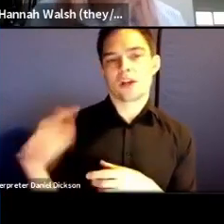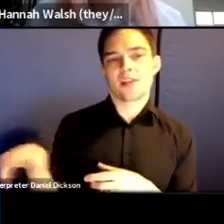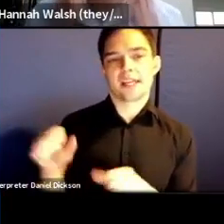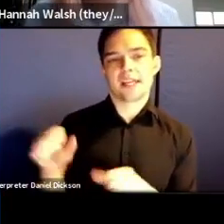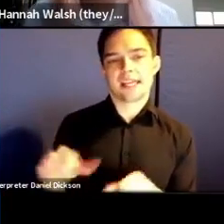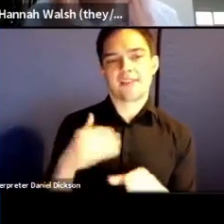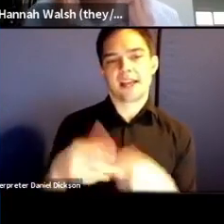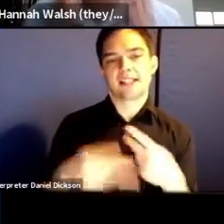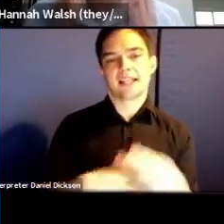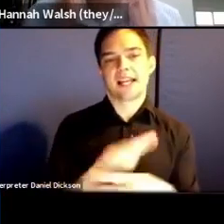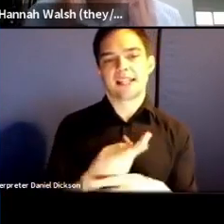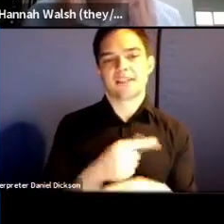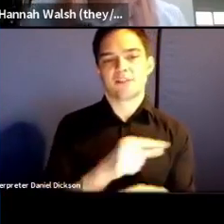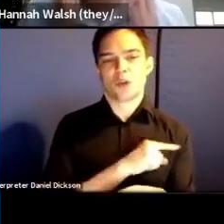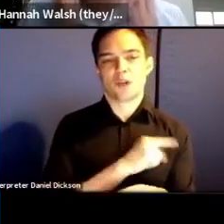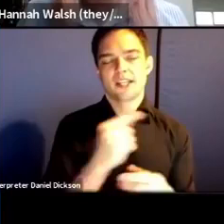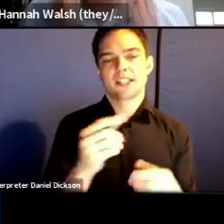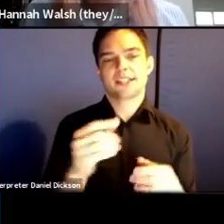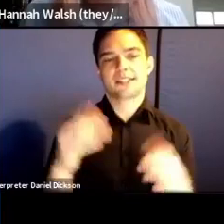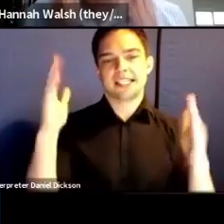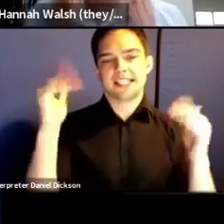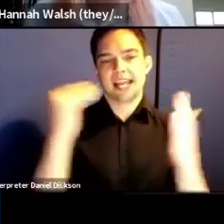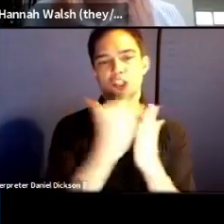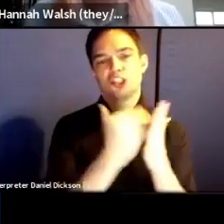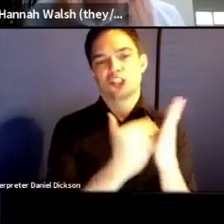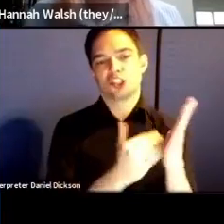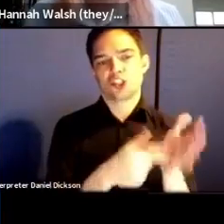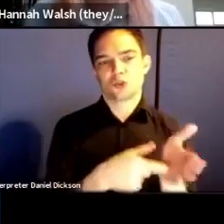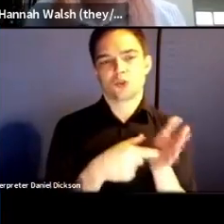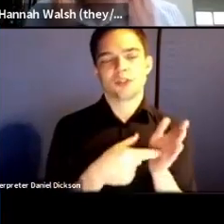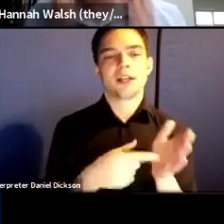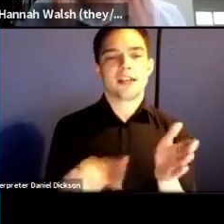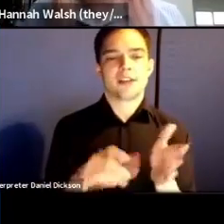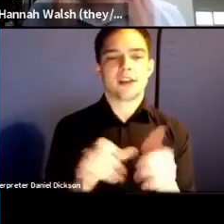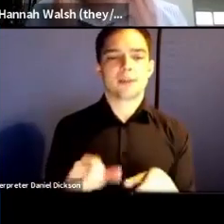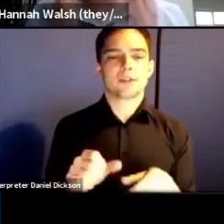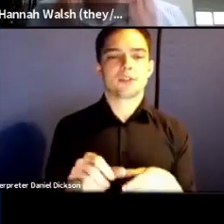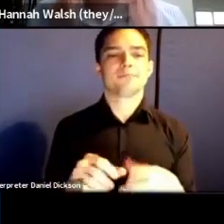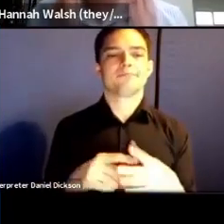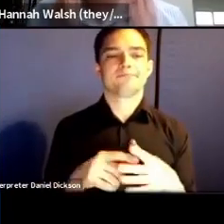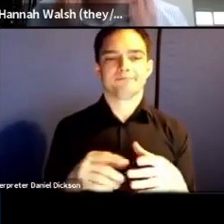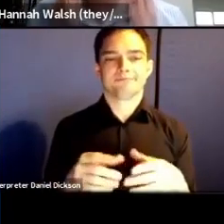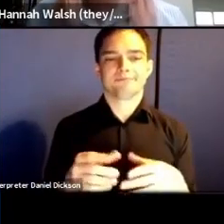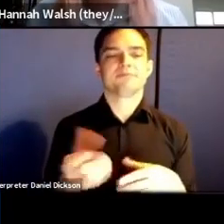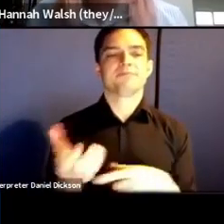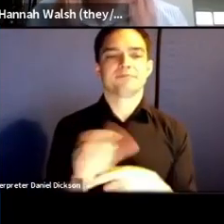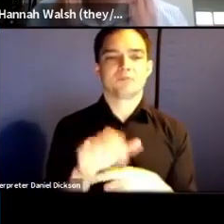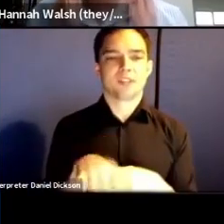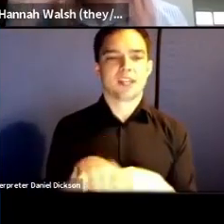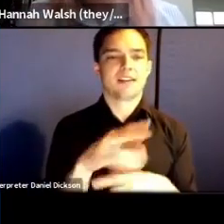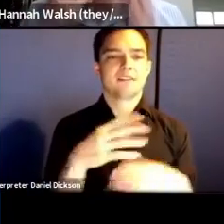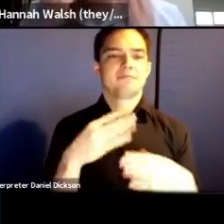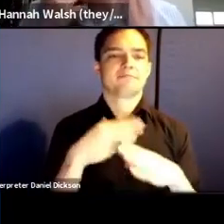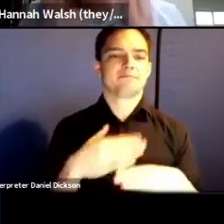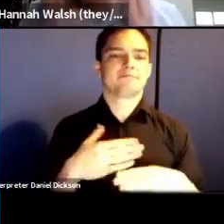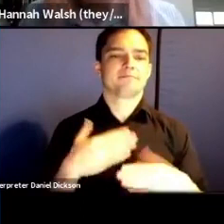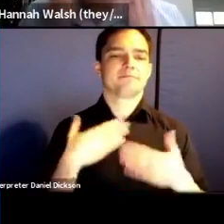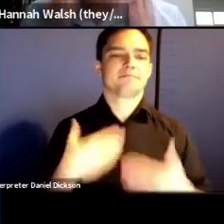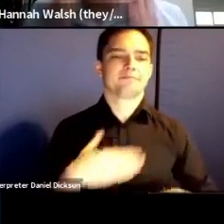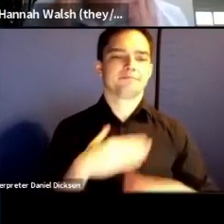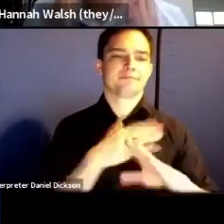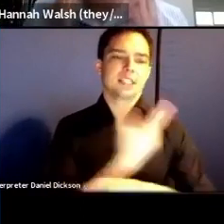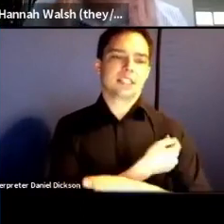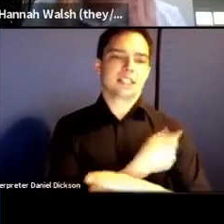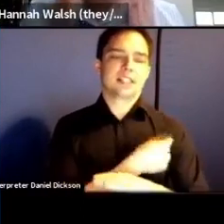of qualification standard, and they're able to impose safety-based requirements like vaccine requirements, like a kind of